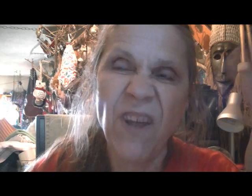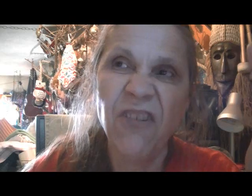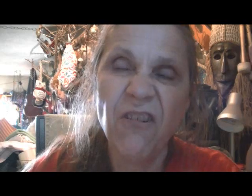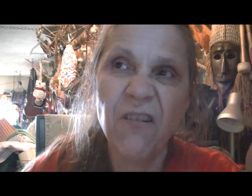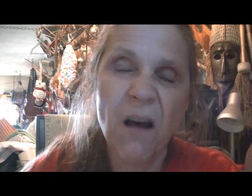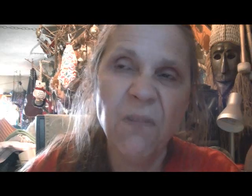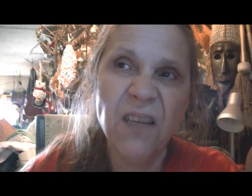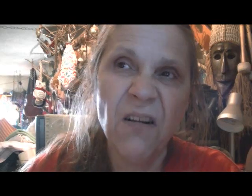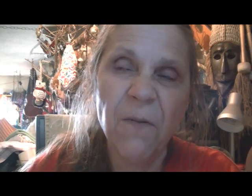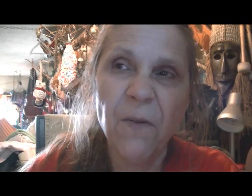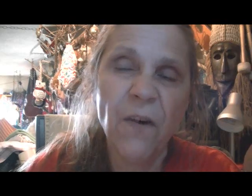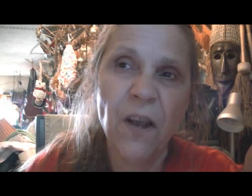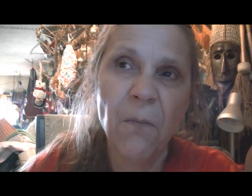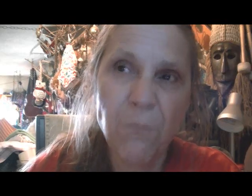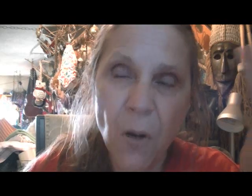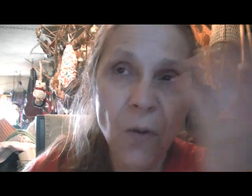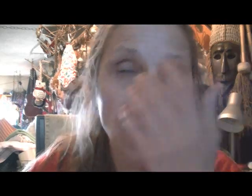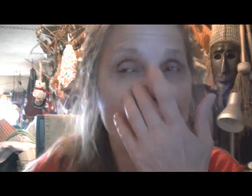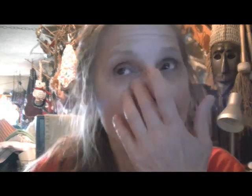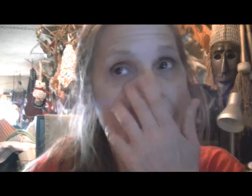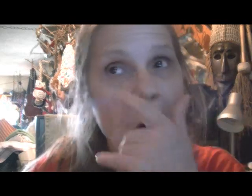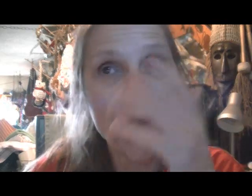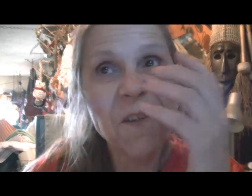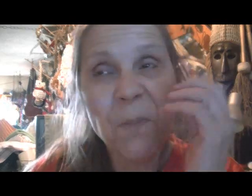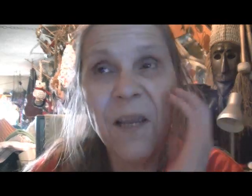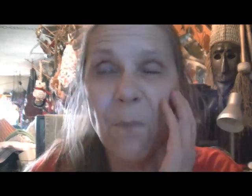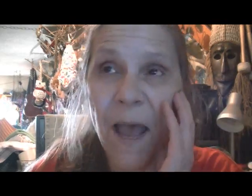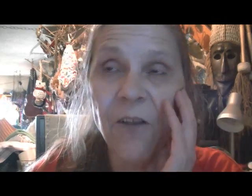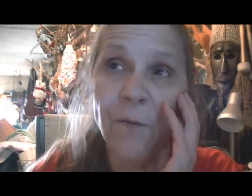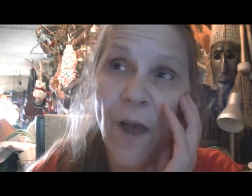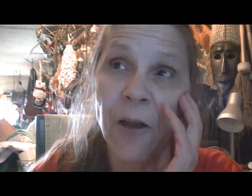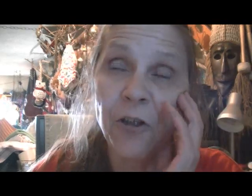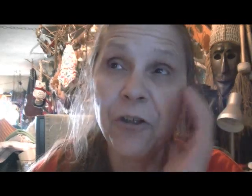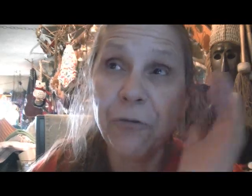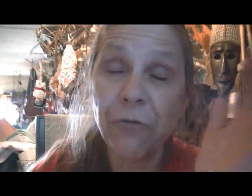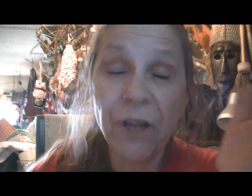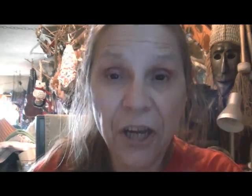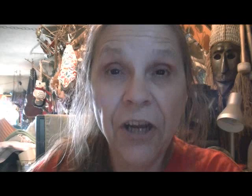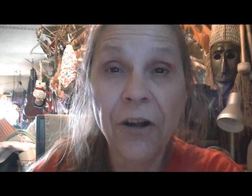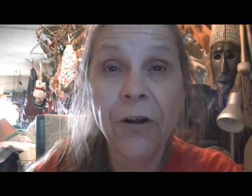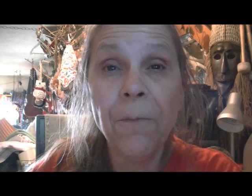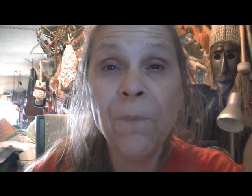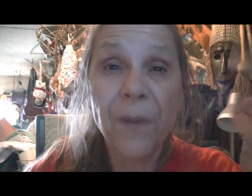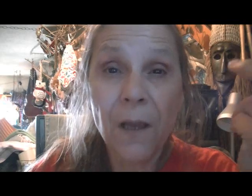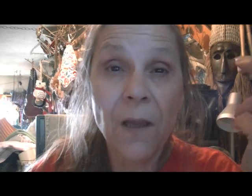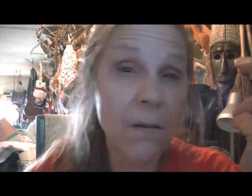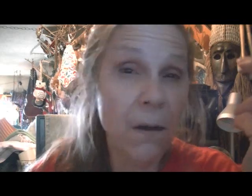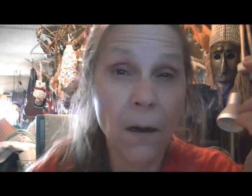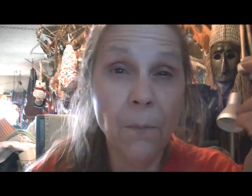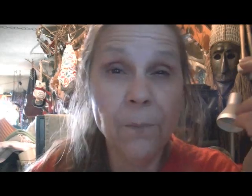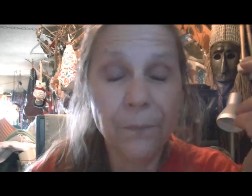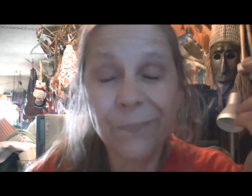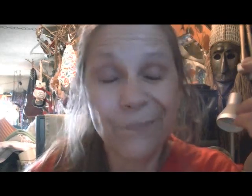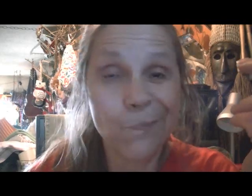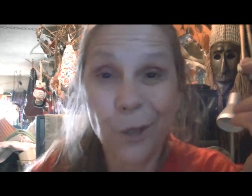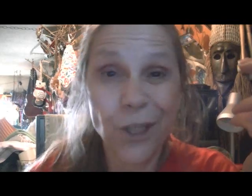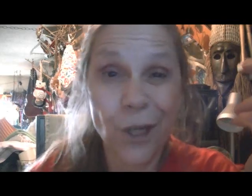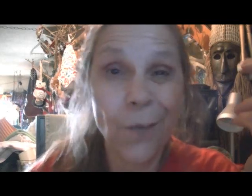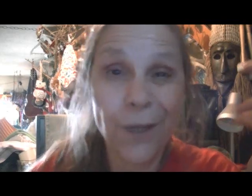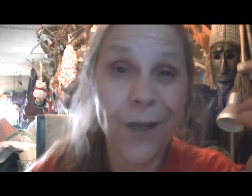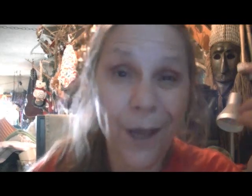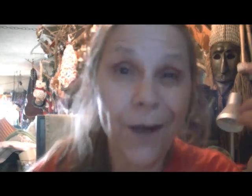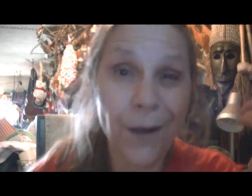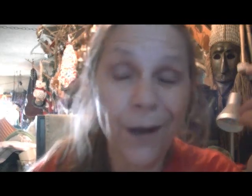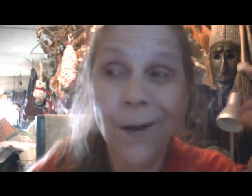that fentanyl comes in off the fucking boat, or it's being manufactured here in